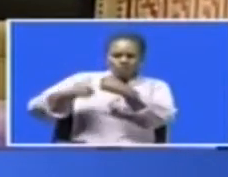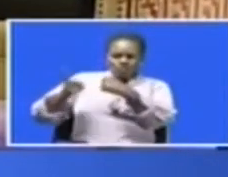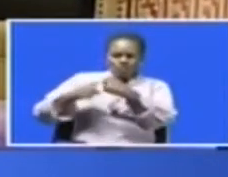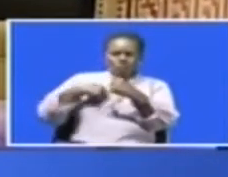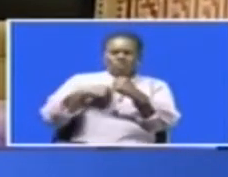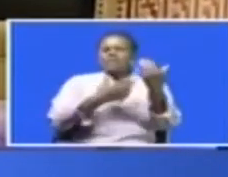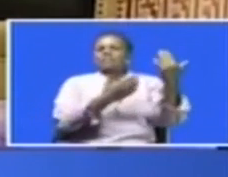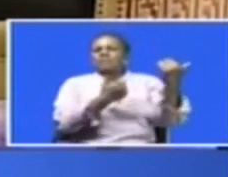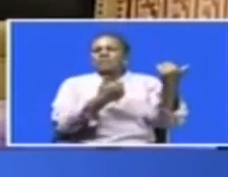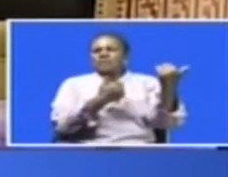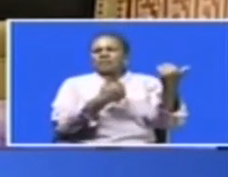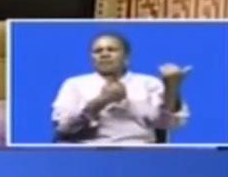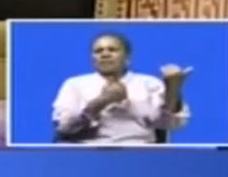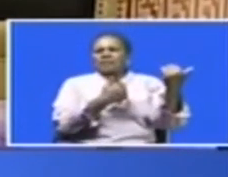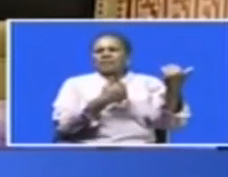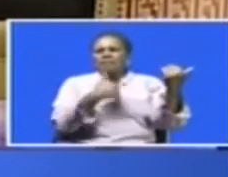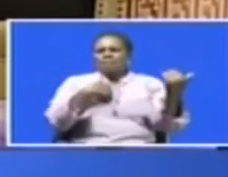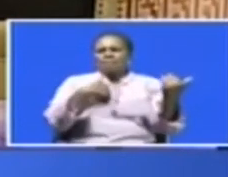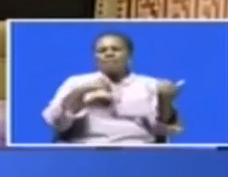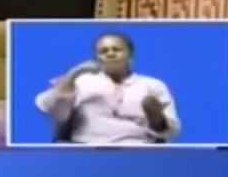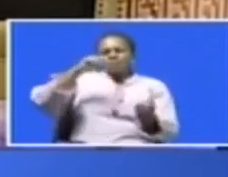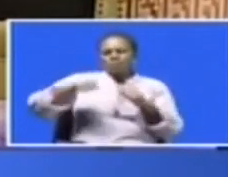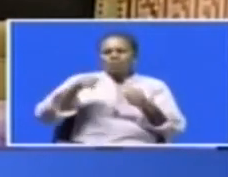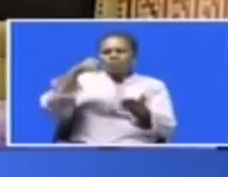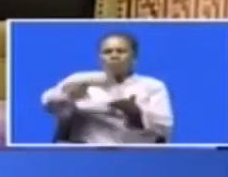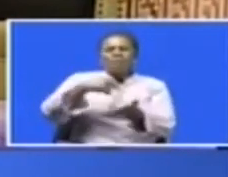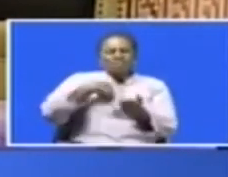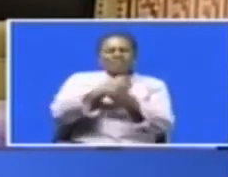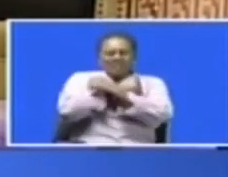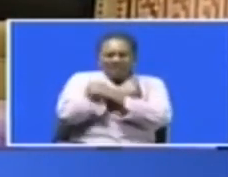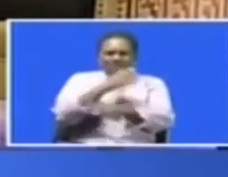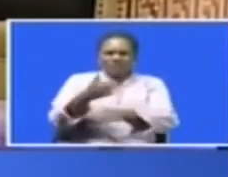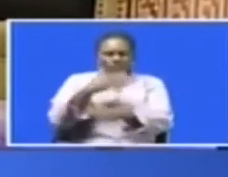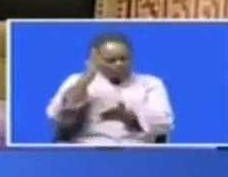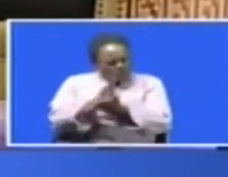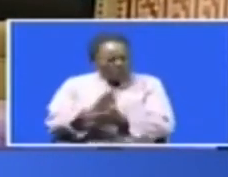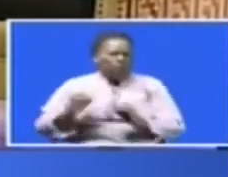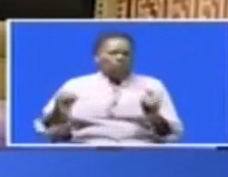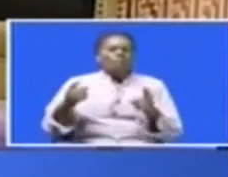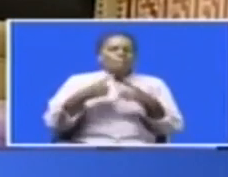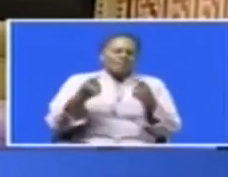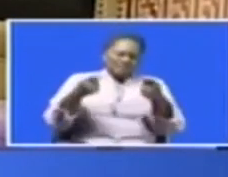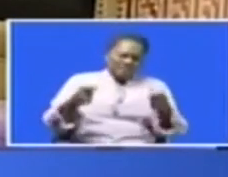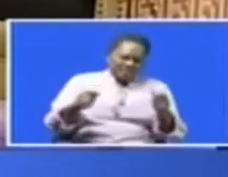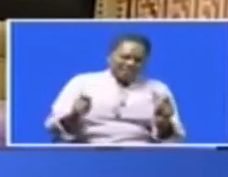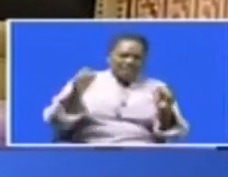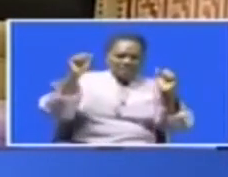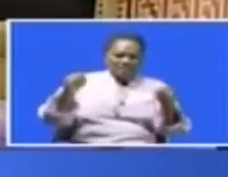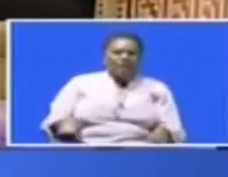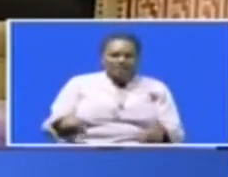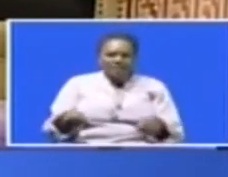too. Absolutely. Can I be part of it? I love singing. Hey, you want to sing? Yeah. I'm not sure if I'm that talented, but I really love to be part